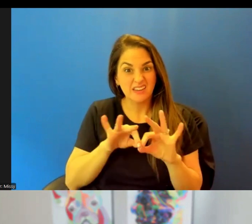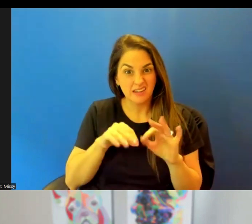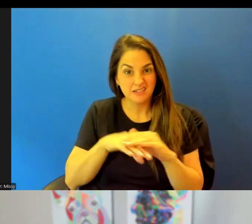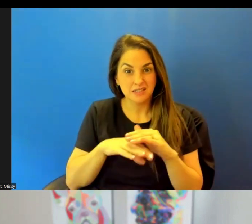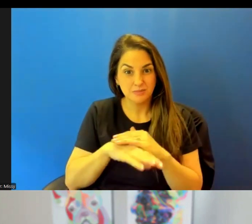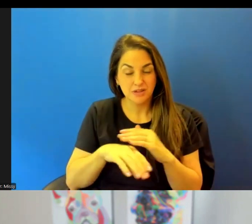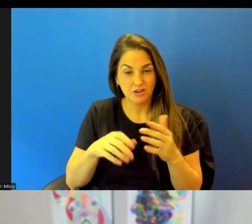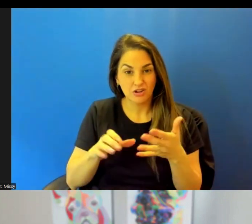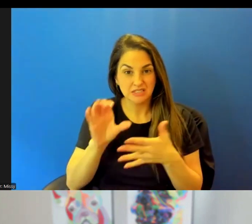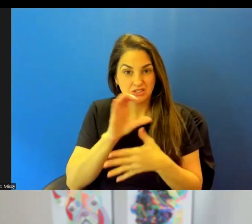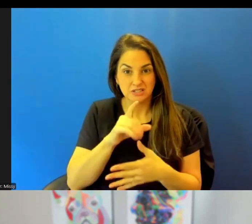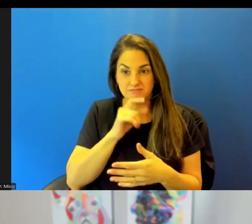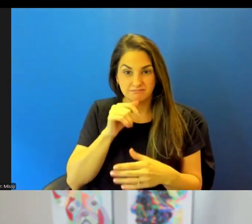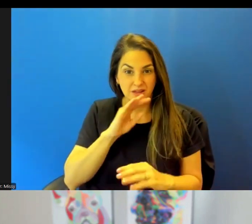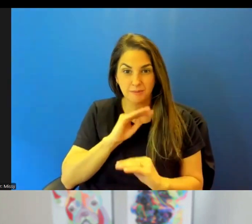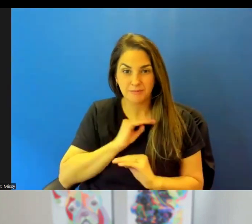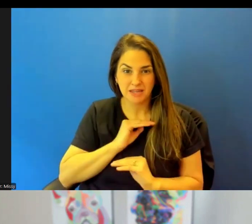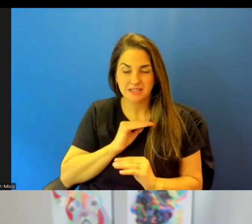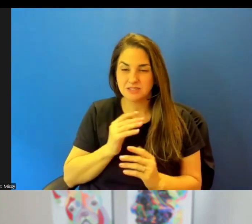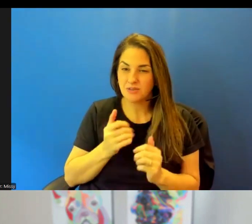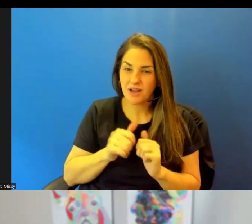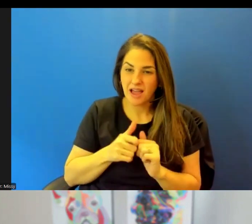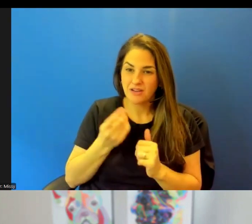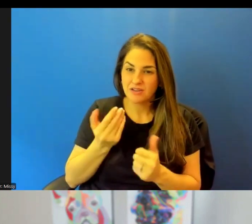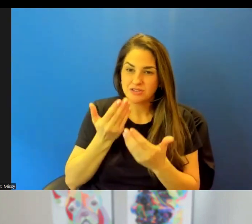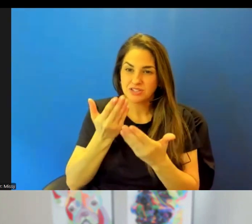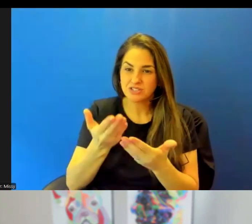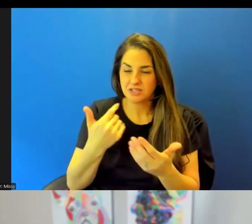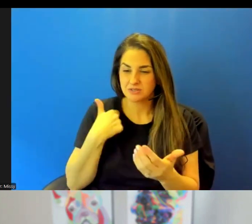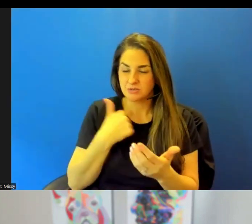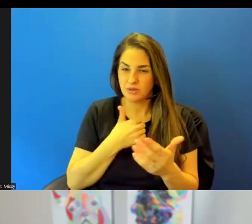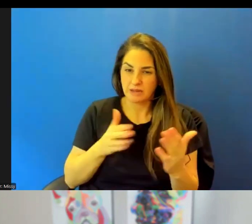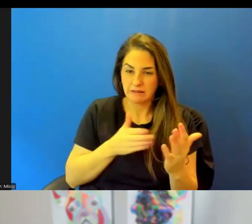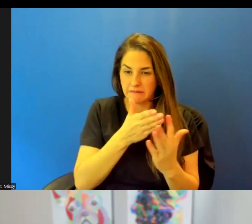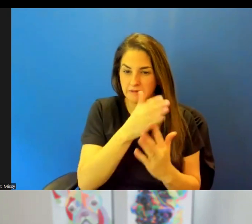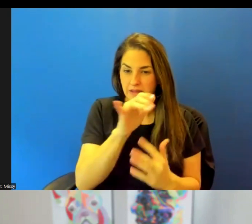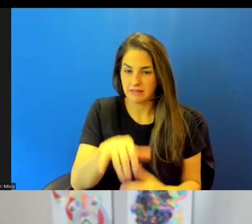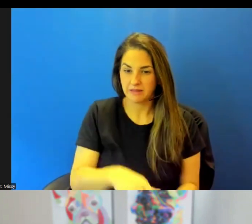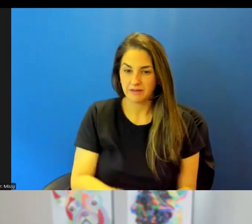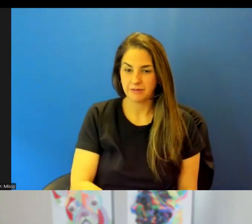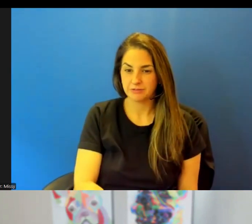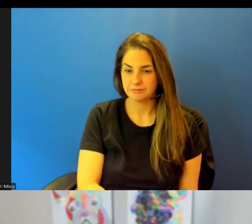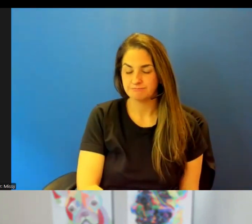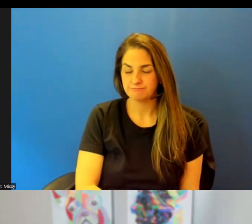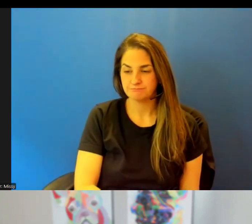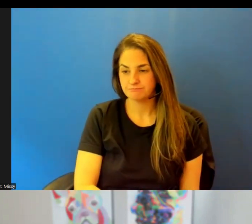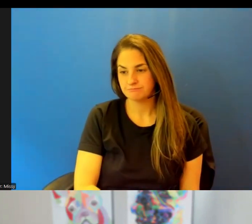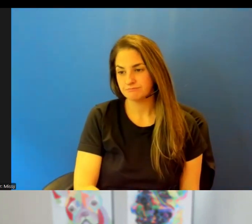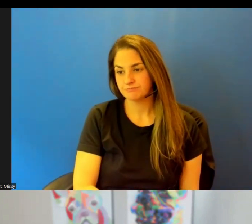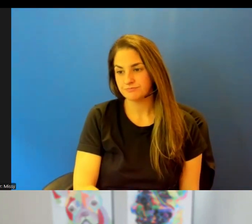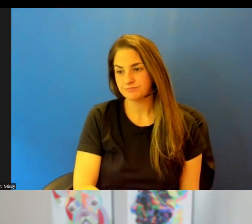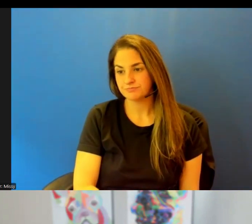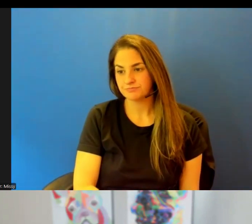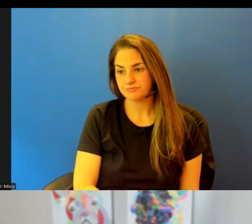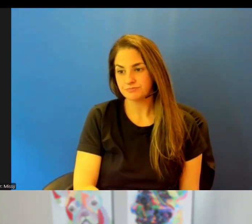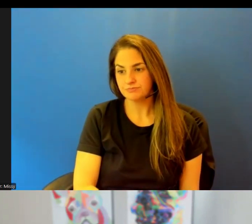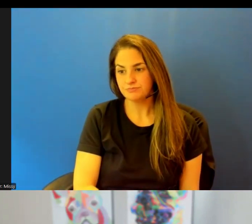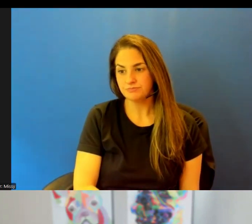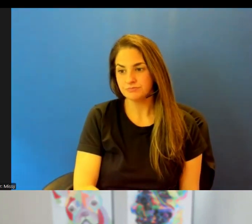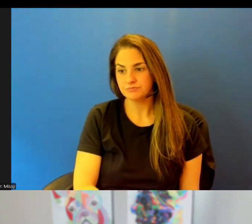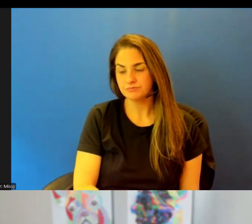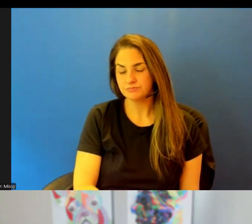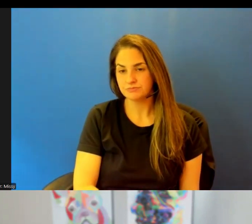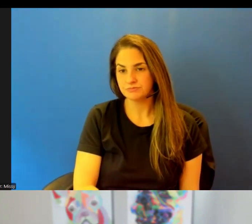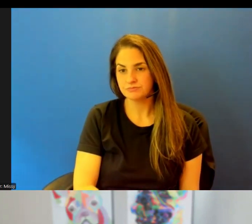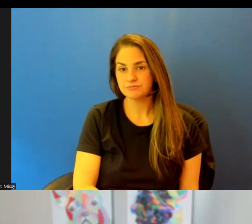So how would you suggest, or how would you navigate that in particular? I think this question's for me, and